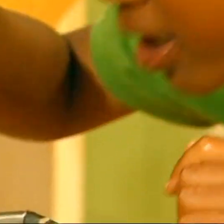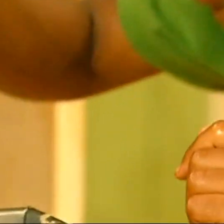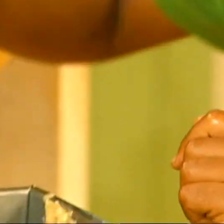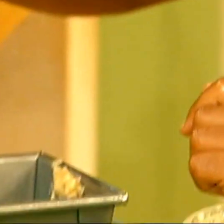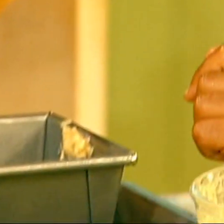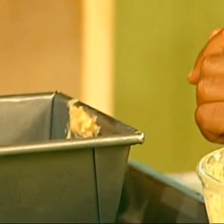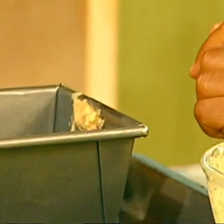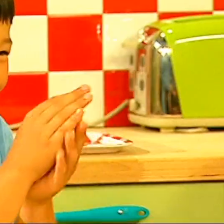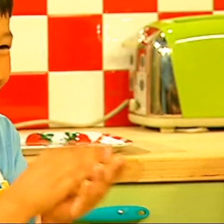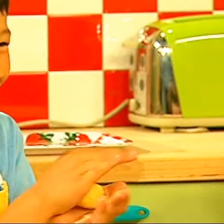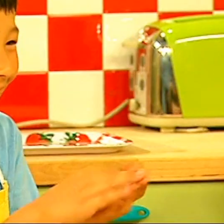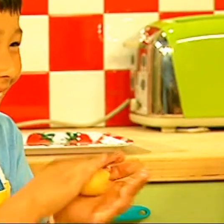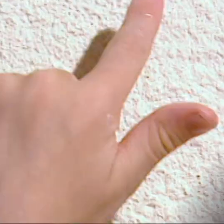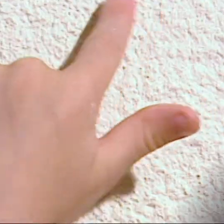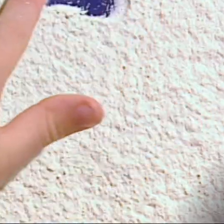I